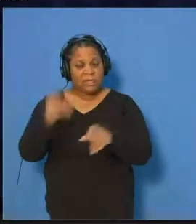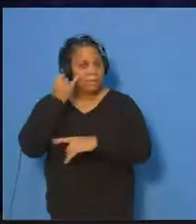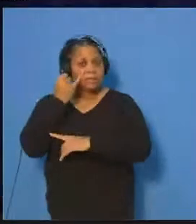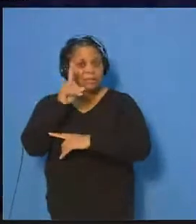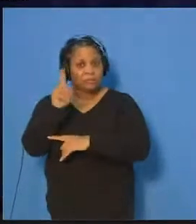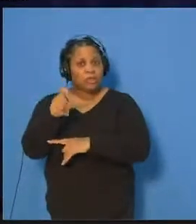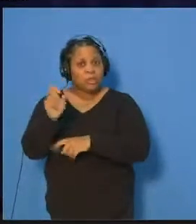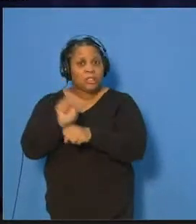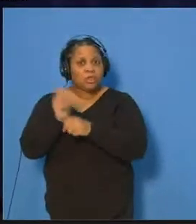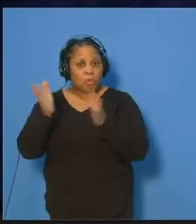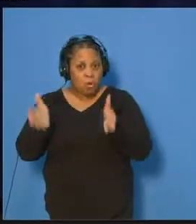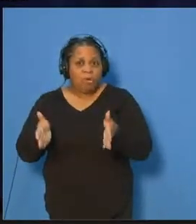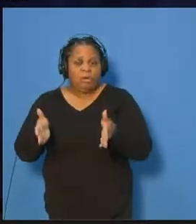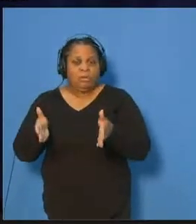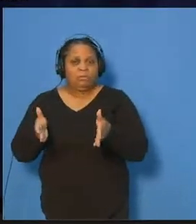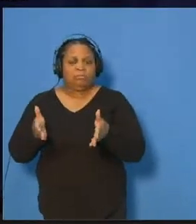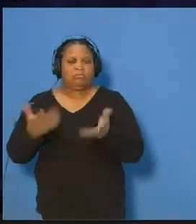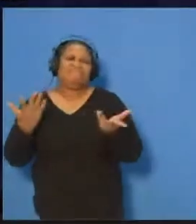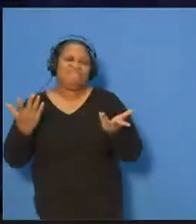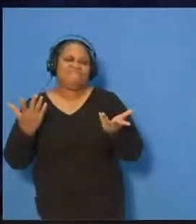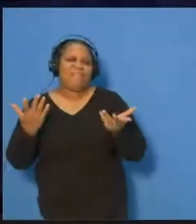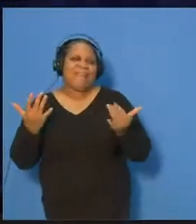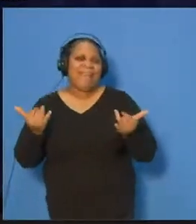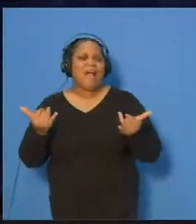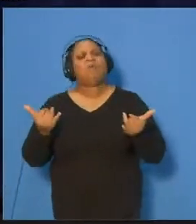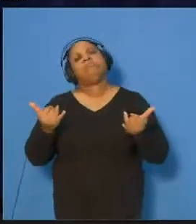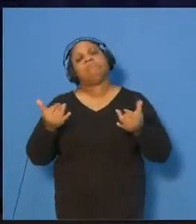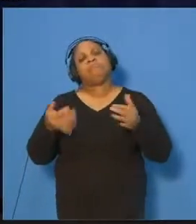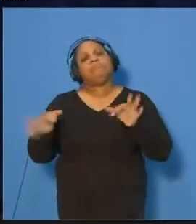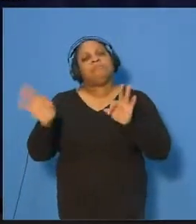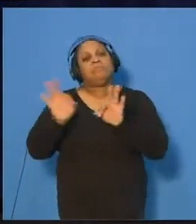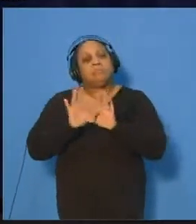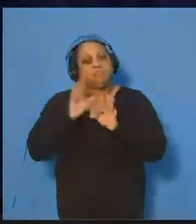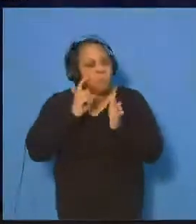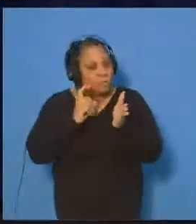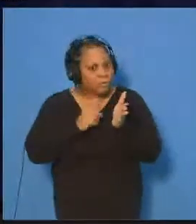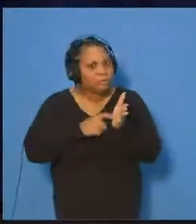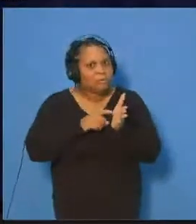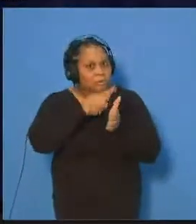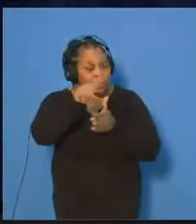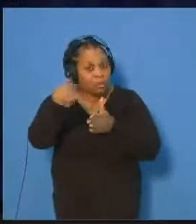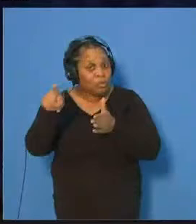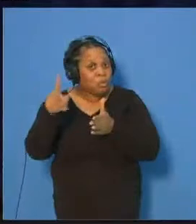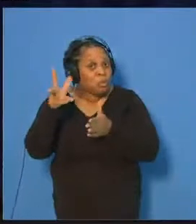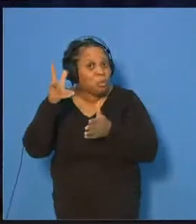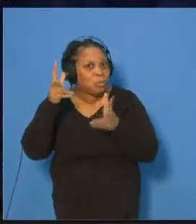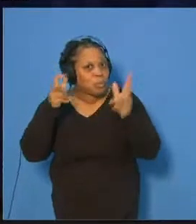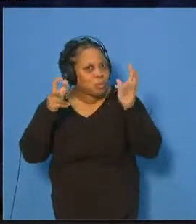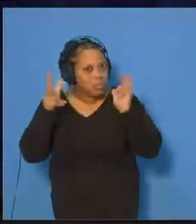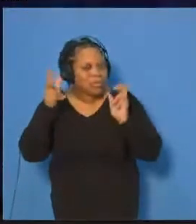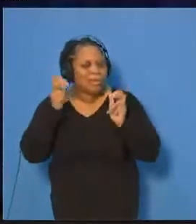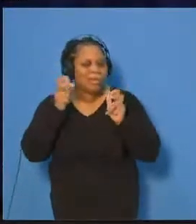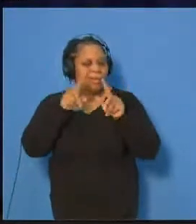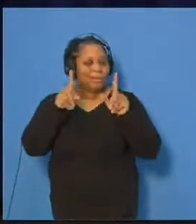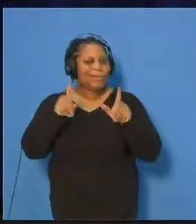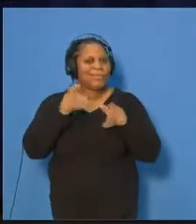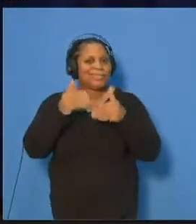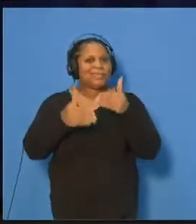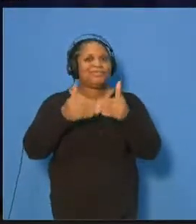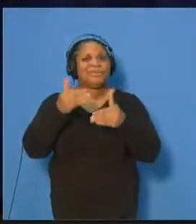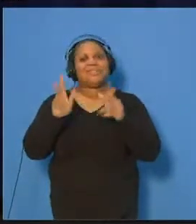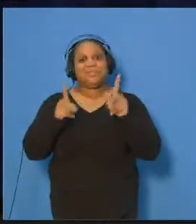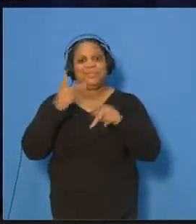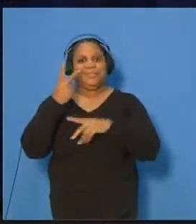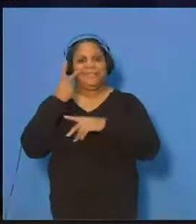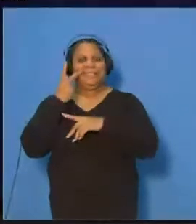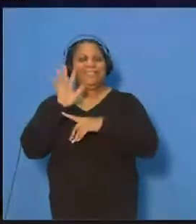booked. Now, the one thing is, and it's a very important point to note, and I want everyone to hear, the testing process itself, as people have seen